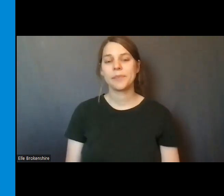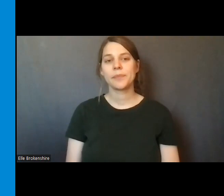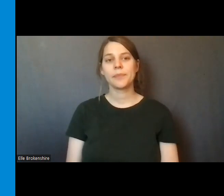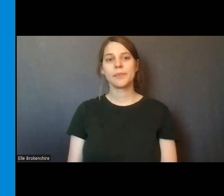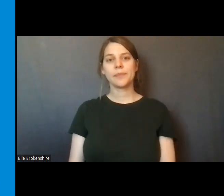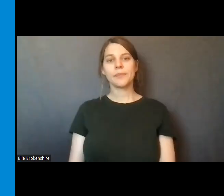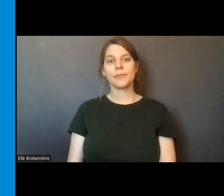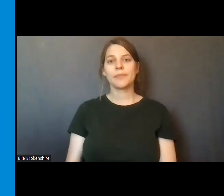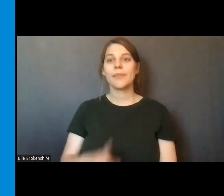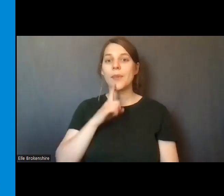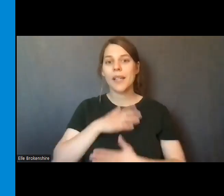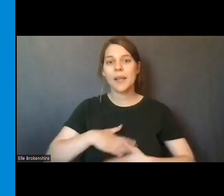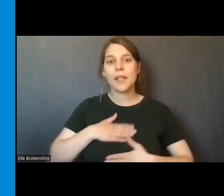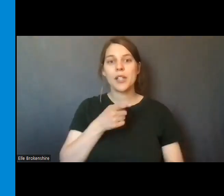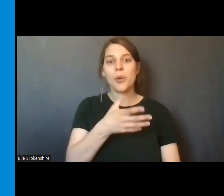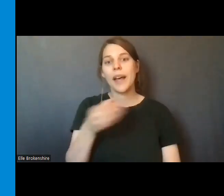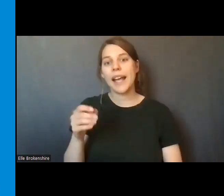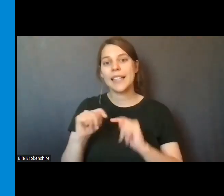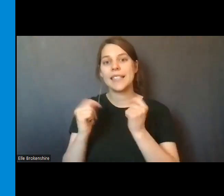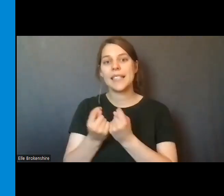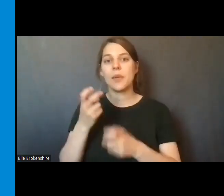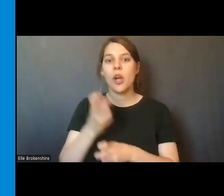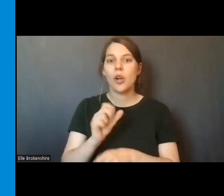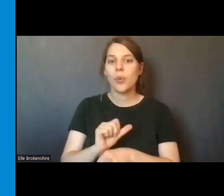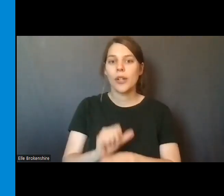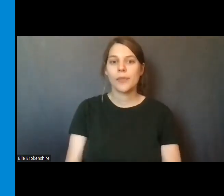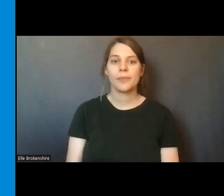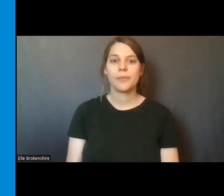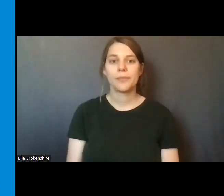And really appreciate you and your team's hard work.